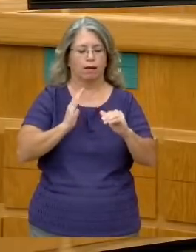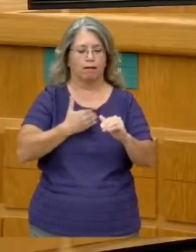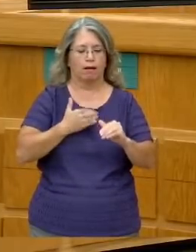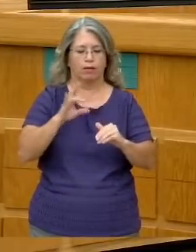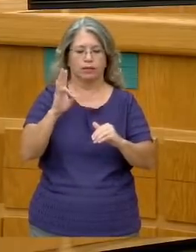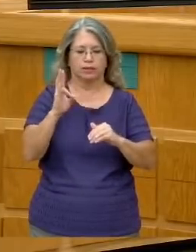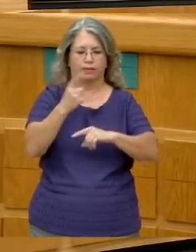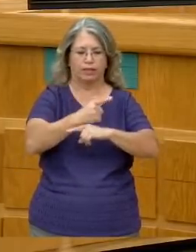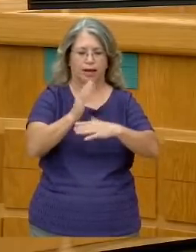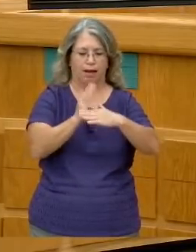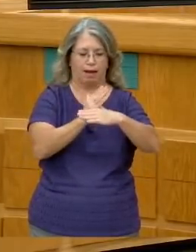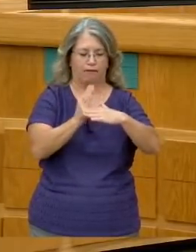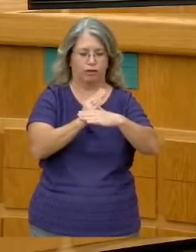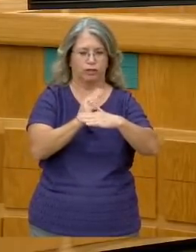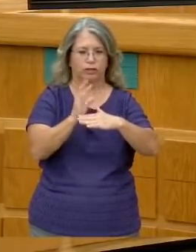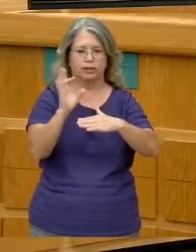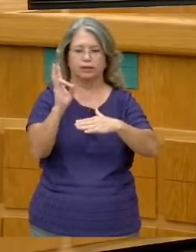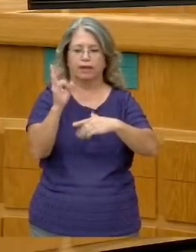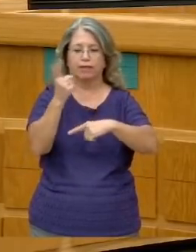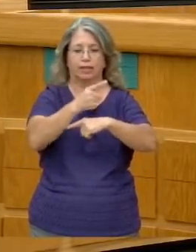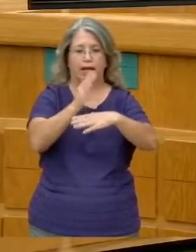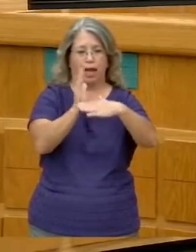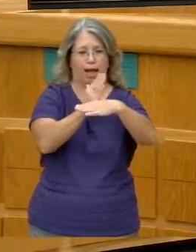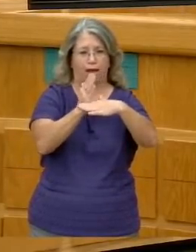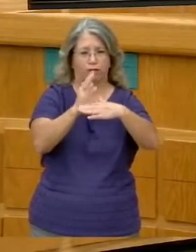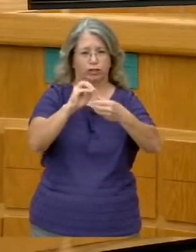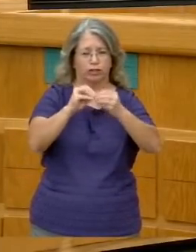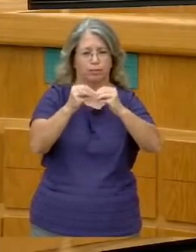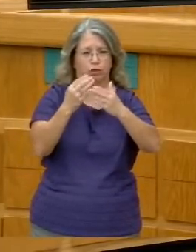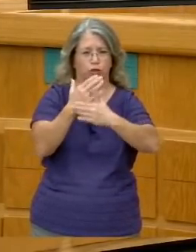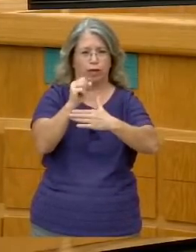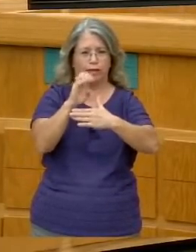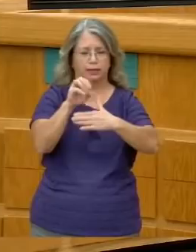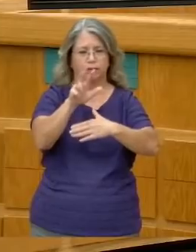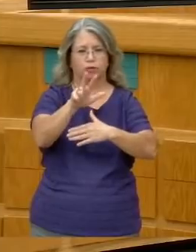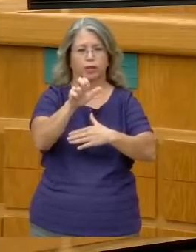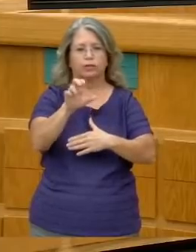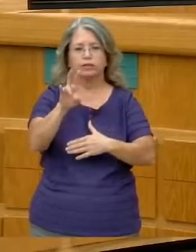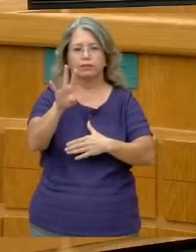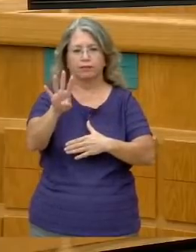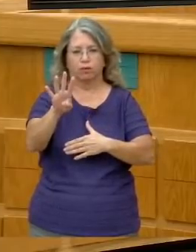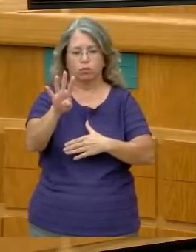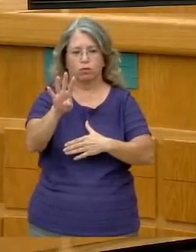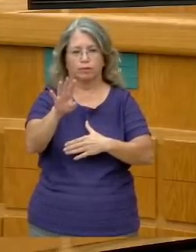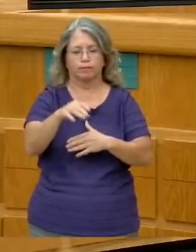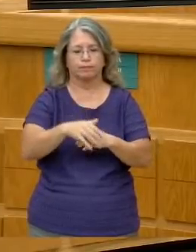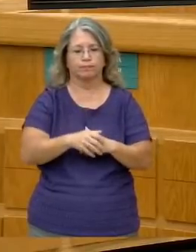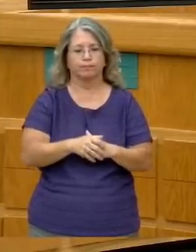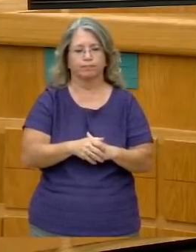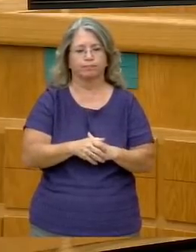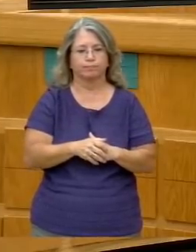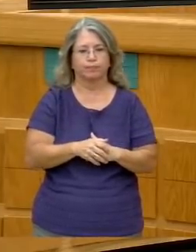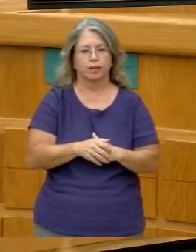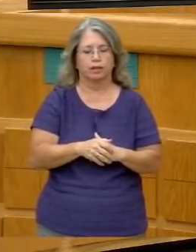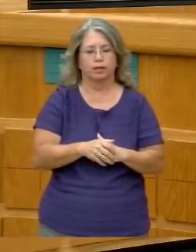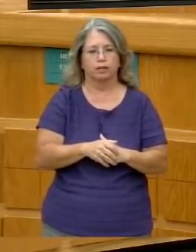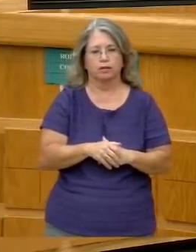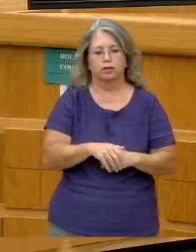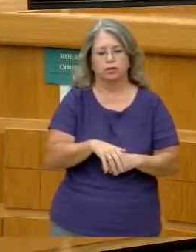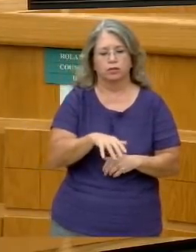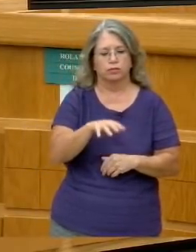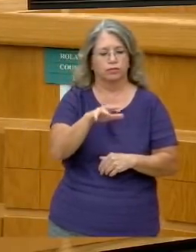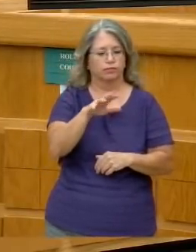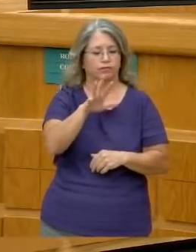7-day average on number of new cases is 374. And so 500 surpasses that without